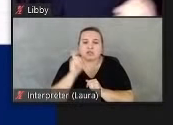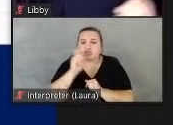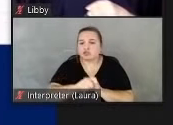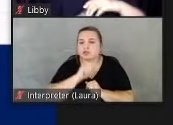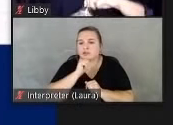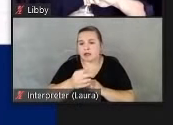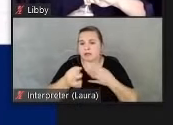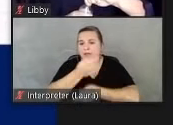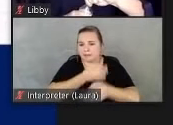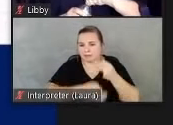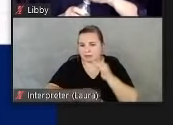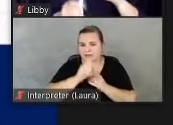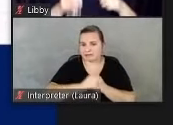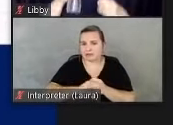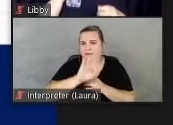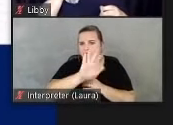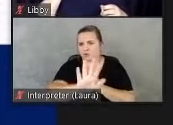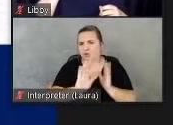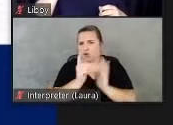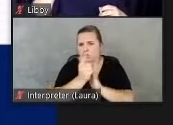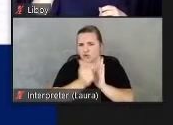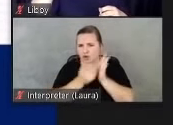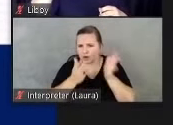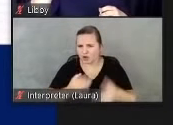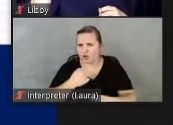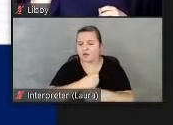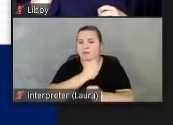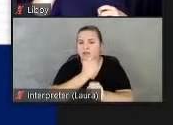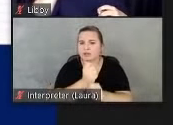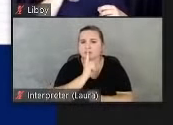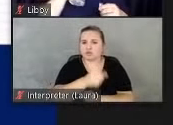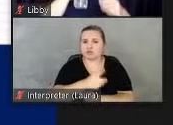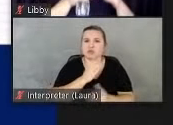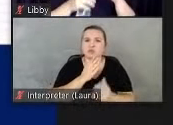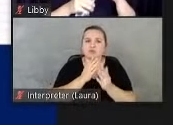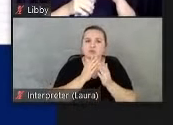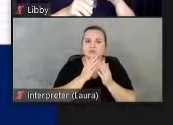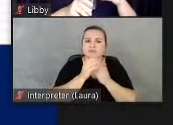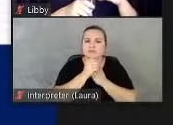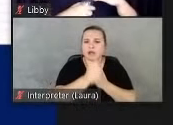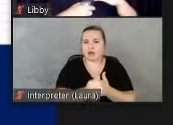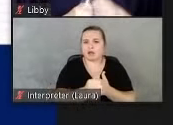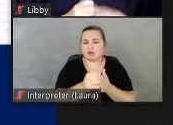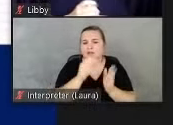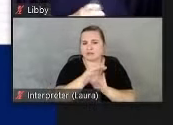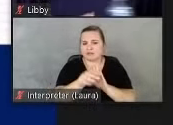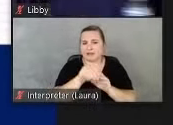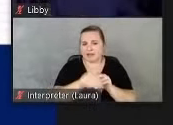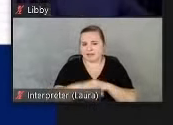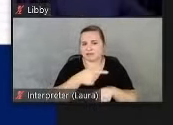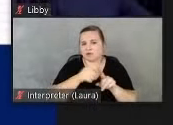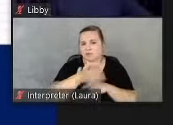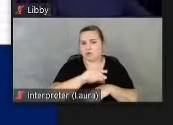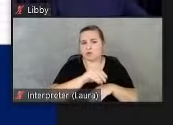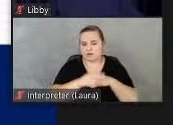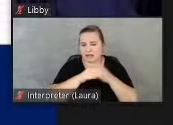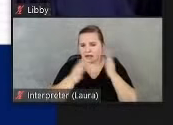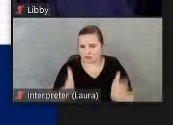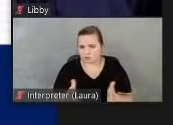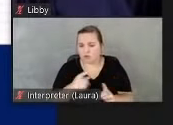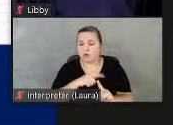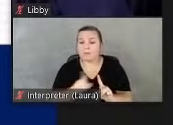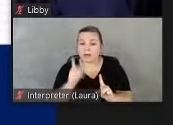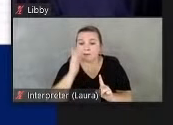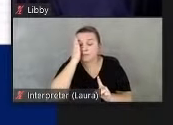lawyer. So make sure you follow the advice of your counsel. But I'm going to talk more from an educator's perspective as a part of